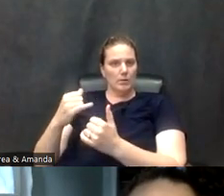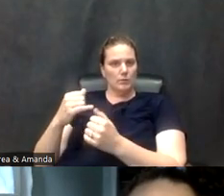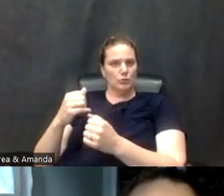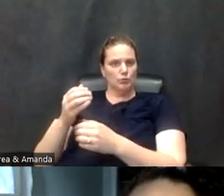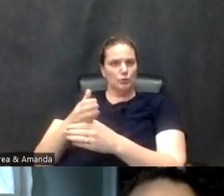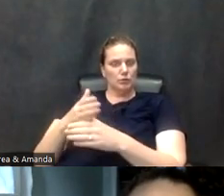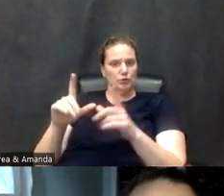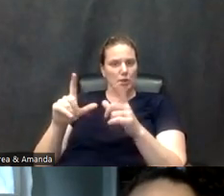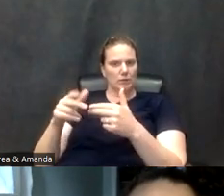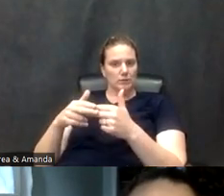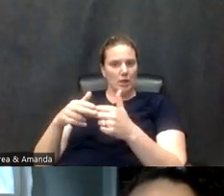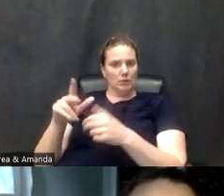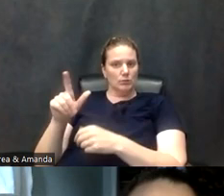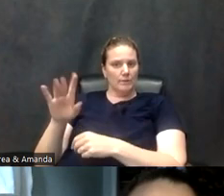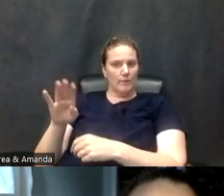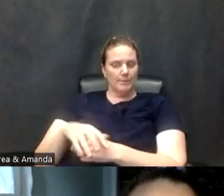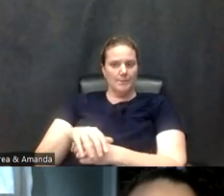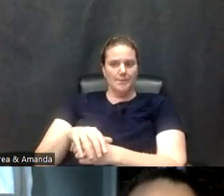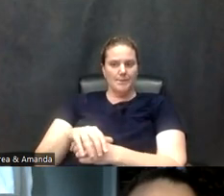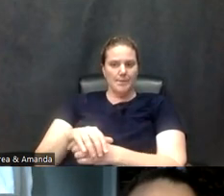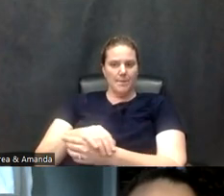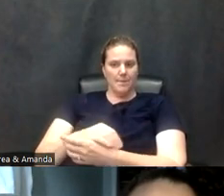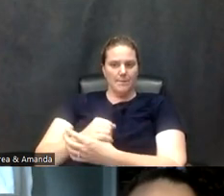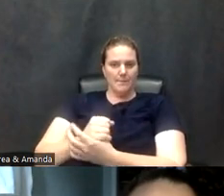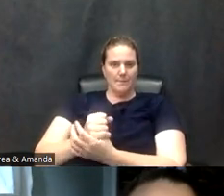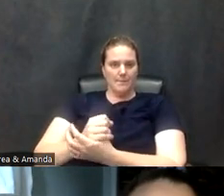and go to slide 24.